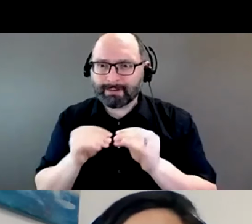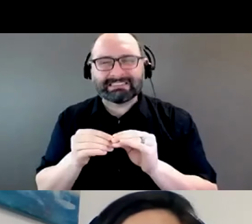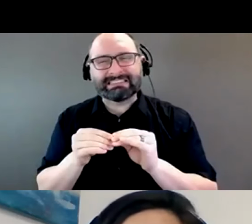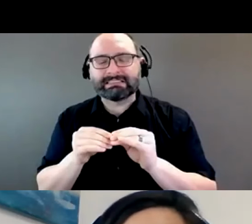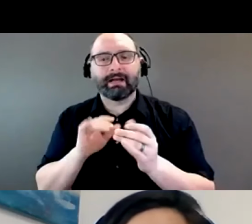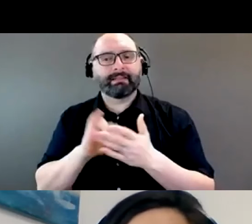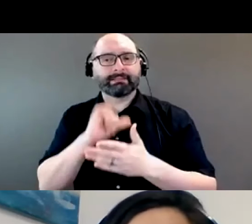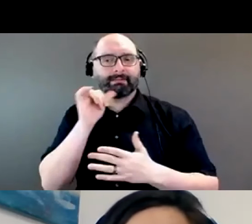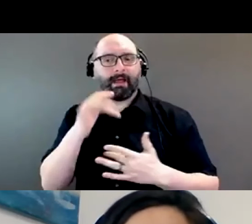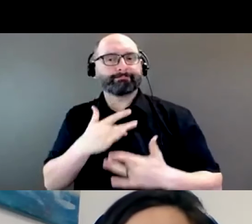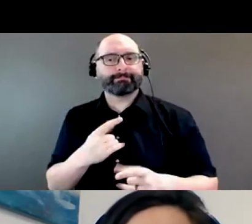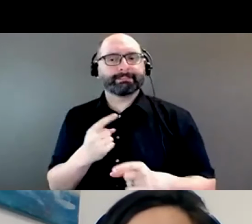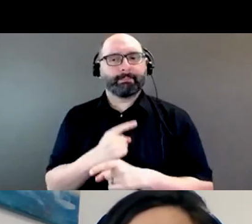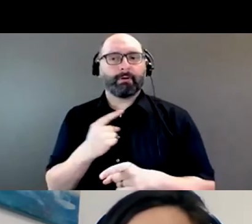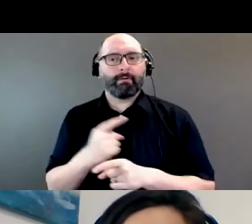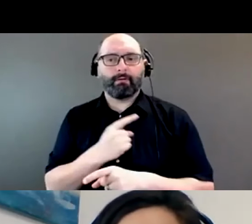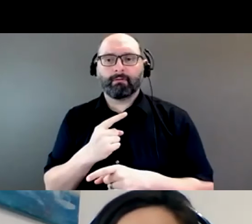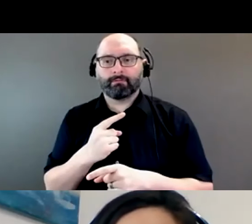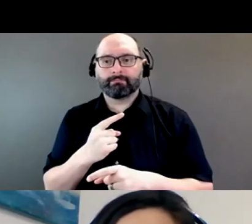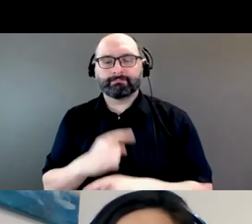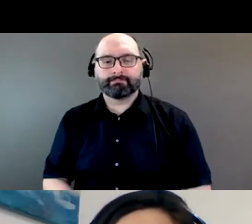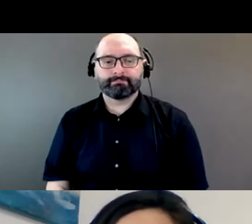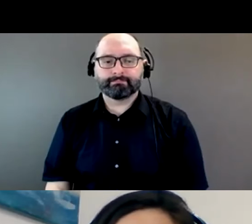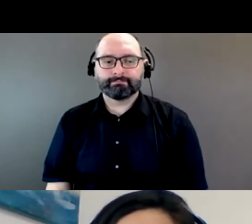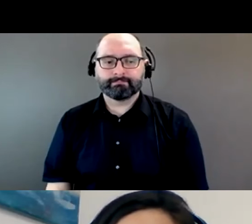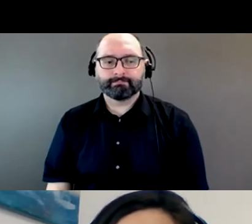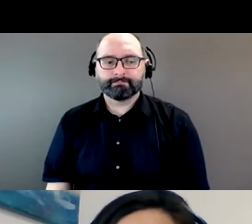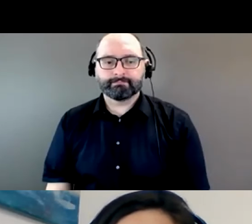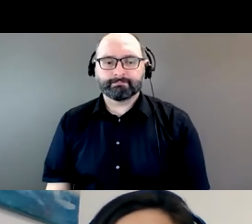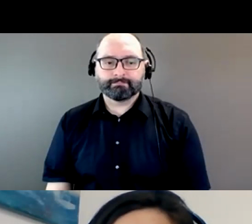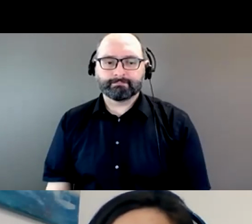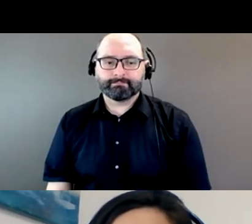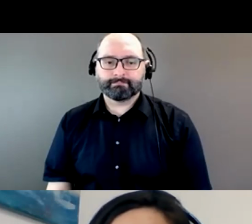be a typical decline in language with age.